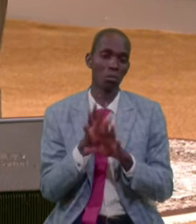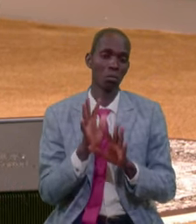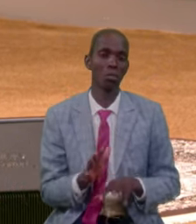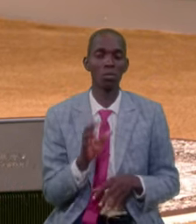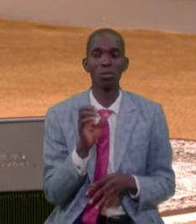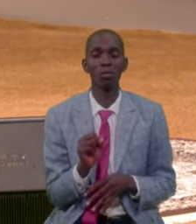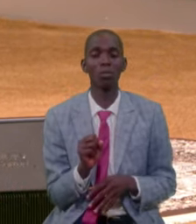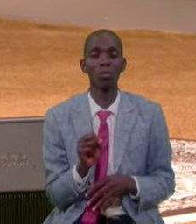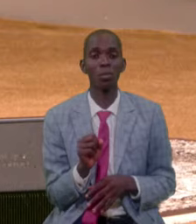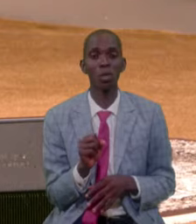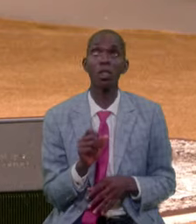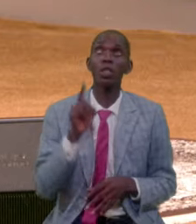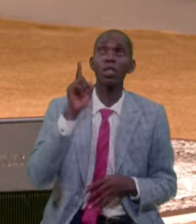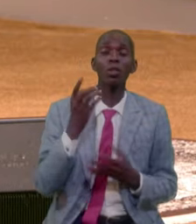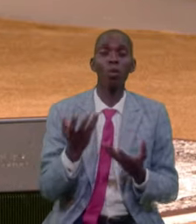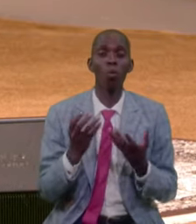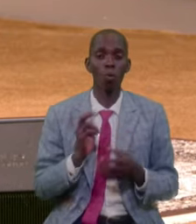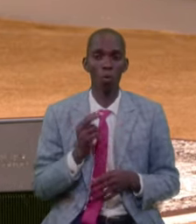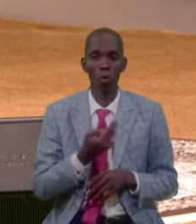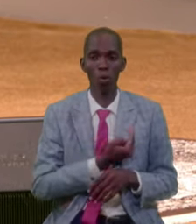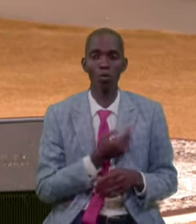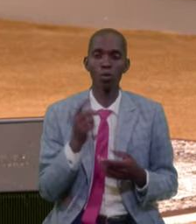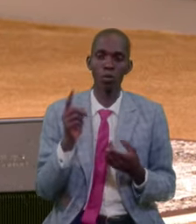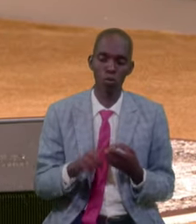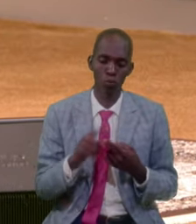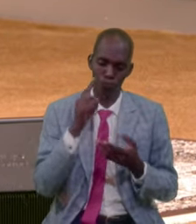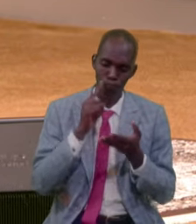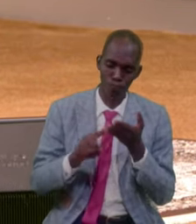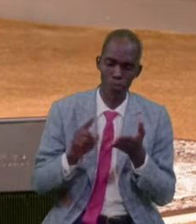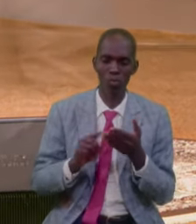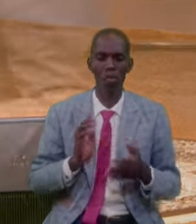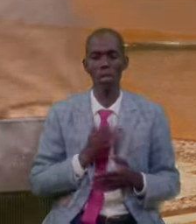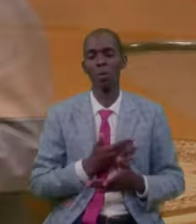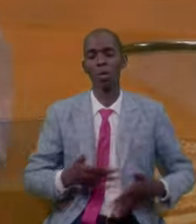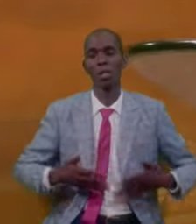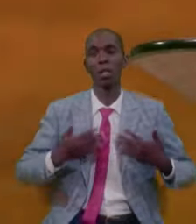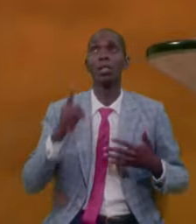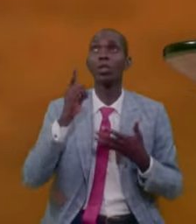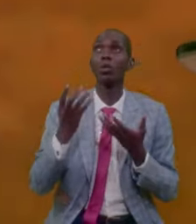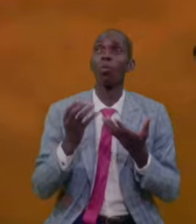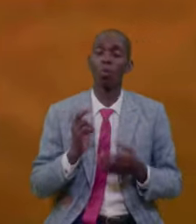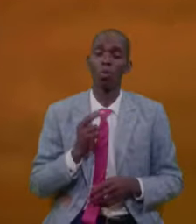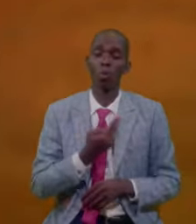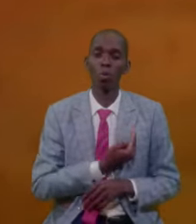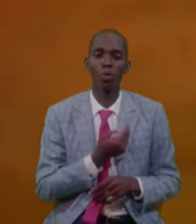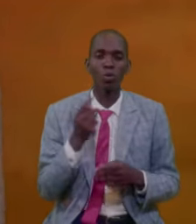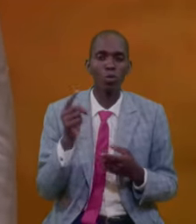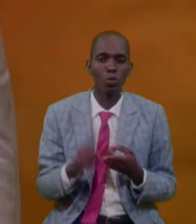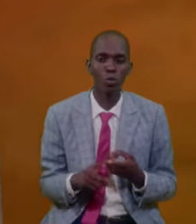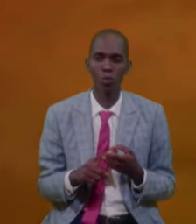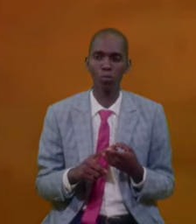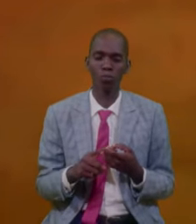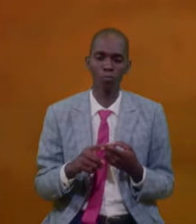reprobates? He wants us to examine our lives. He wants us to examine if Christ